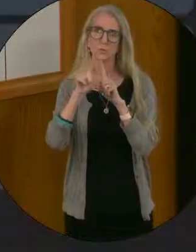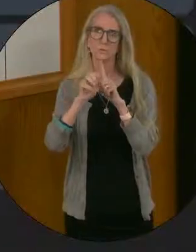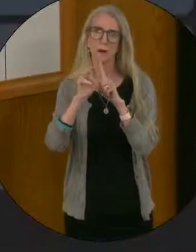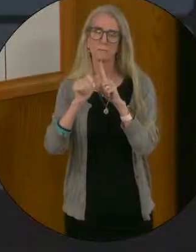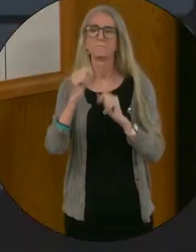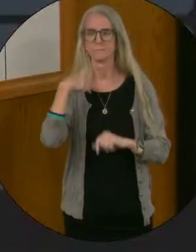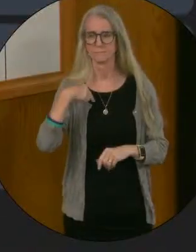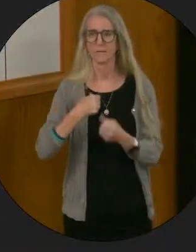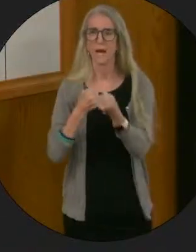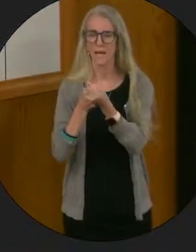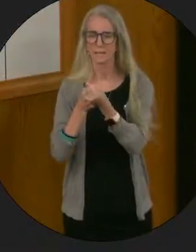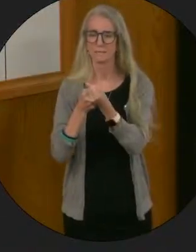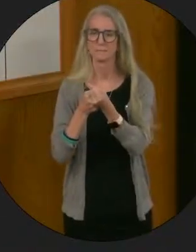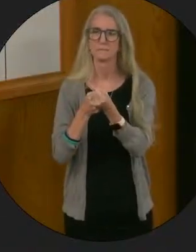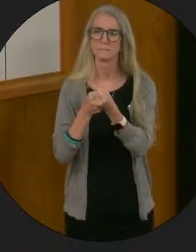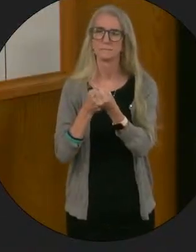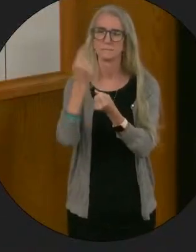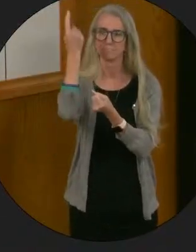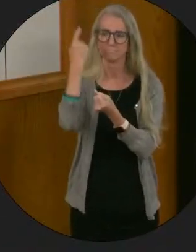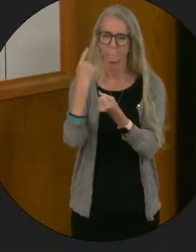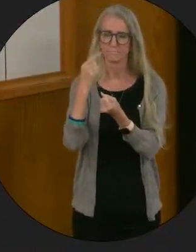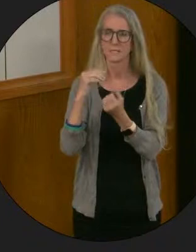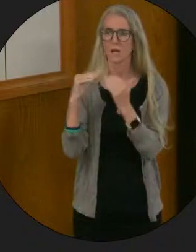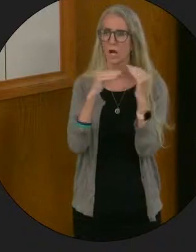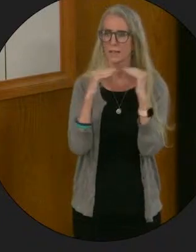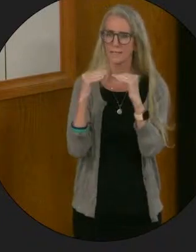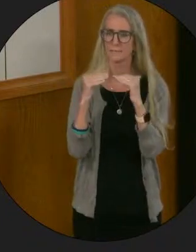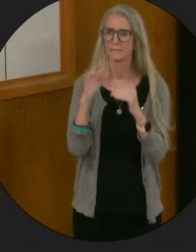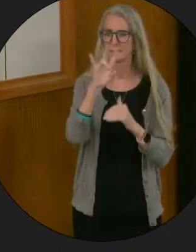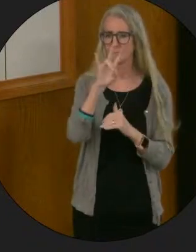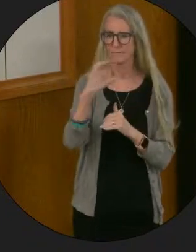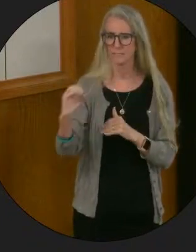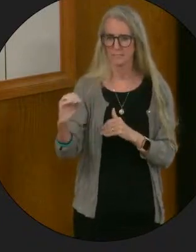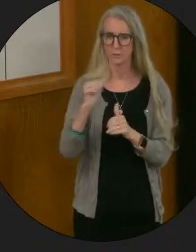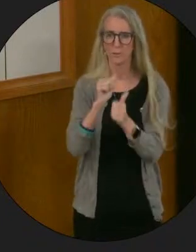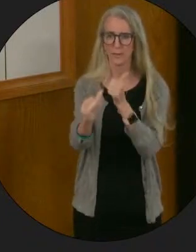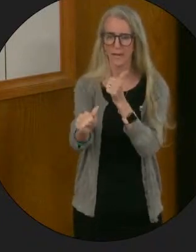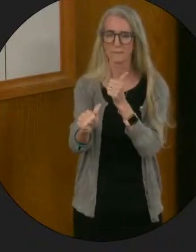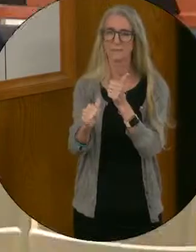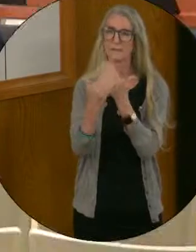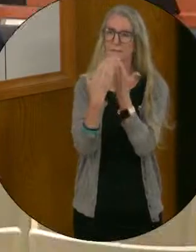Guzman. Colleagues, that motion passes 7-0. Thank you for